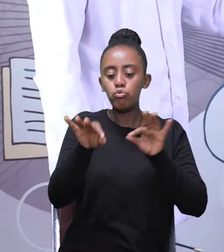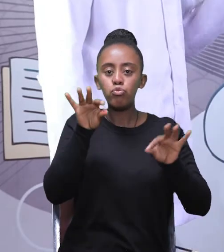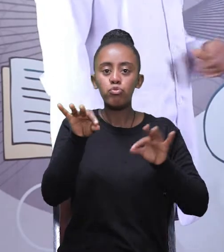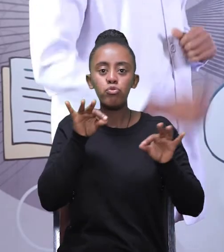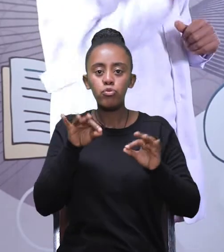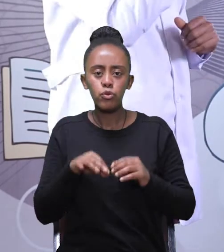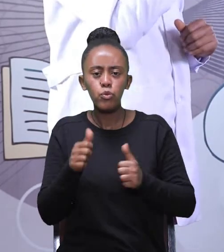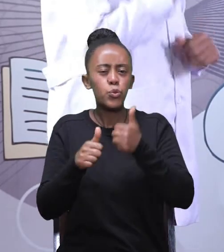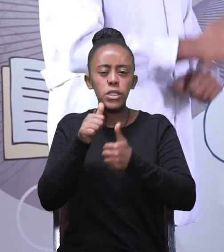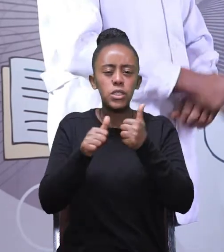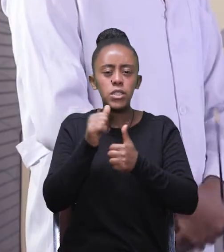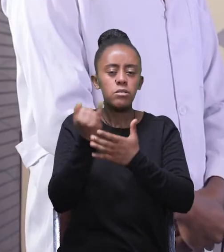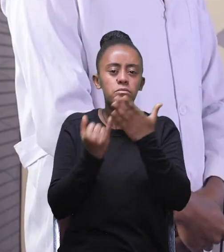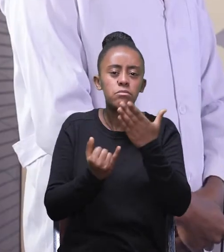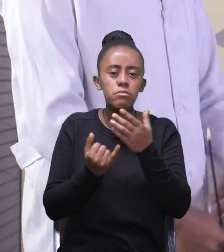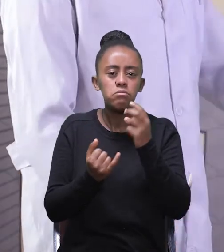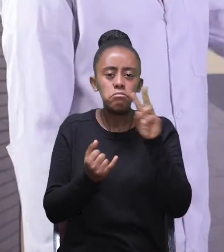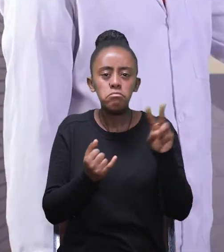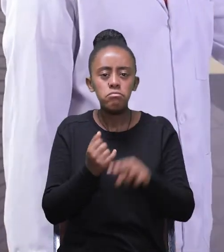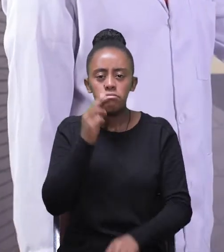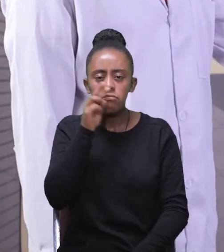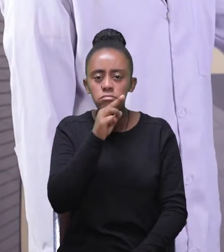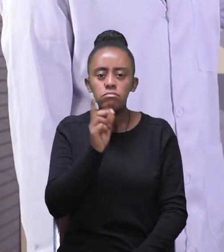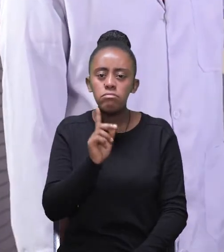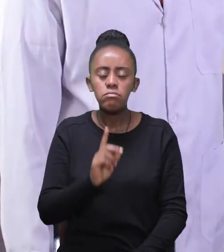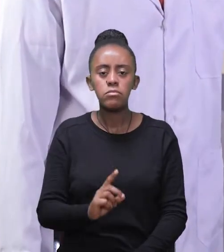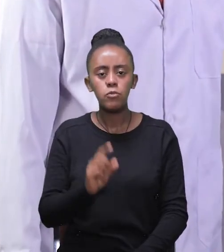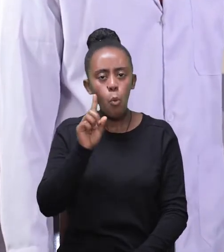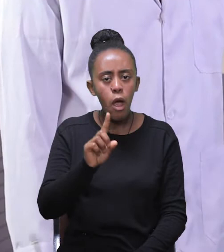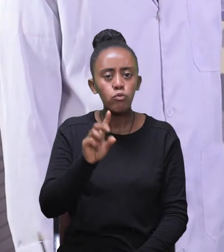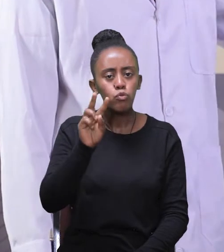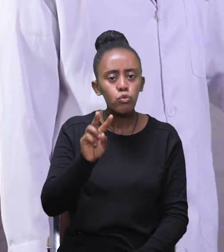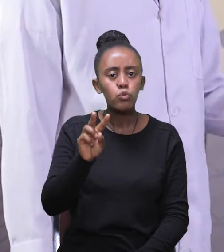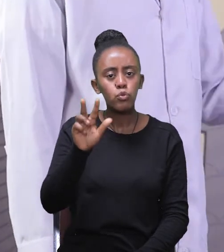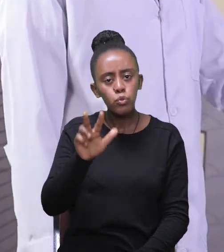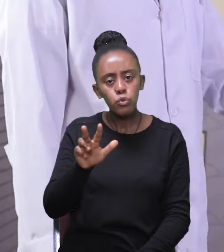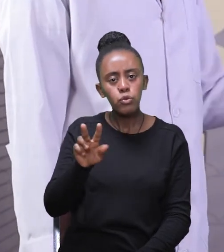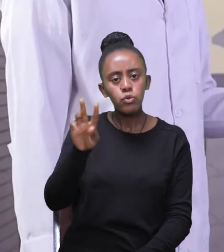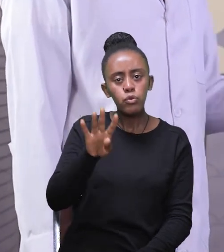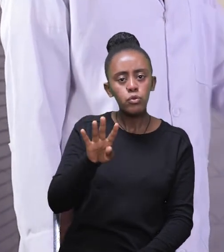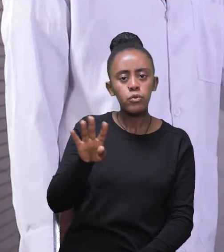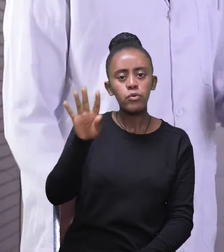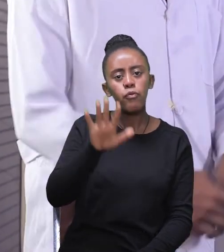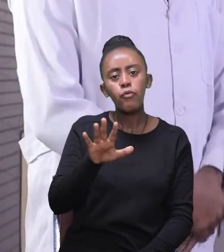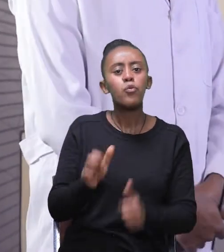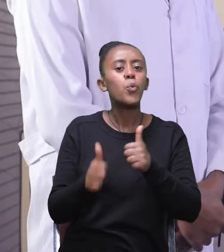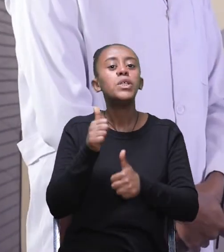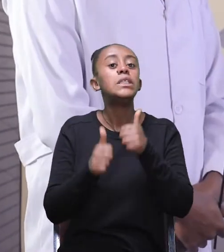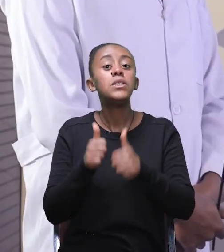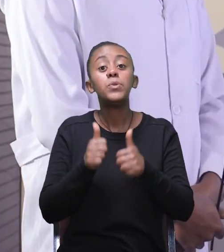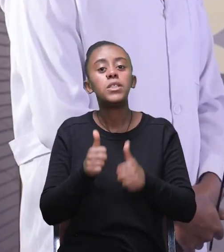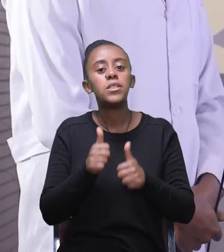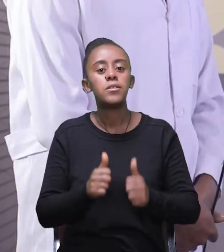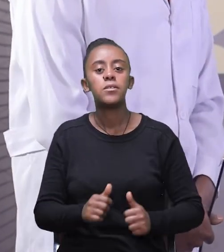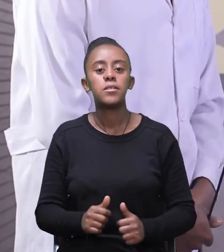which picture describe that sentence? Is it number 1, number 2, number 3, number 4, or number 5? Which